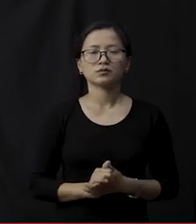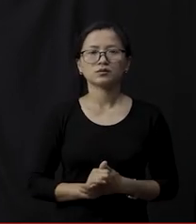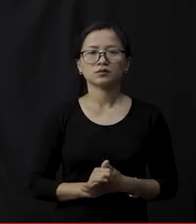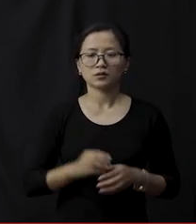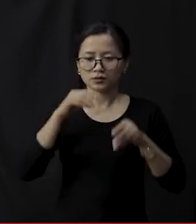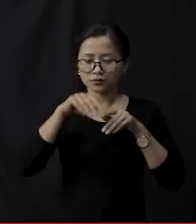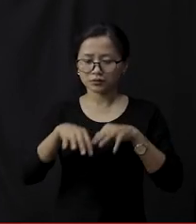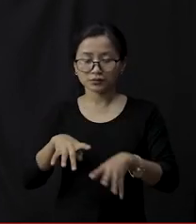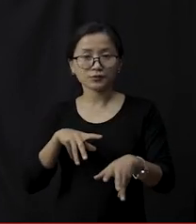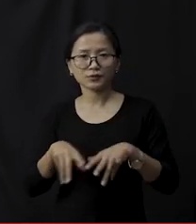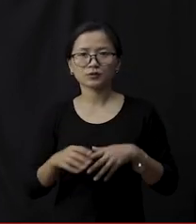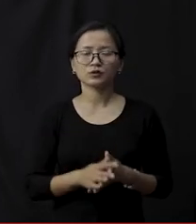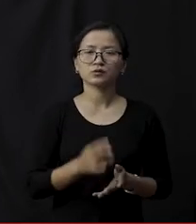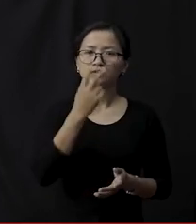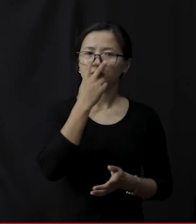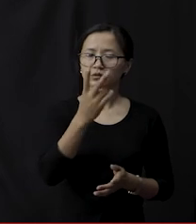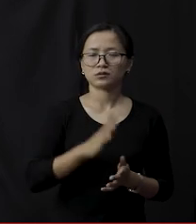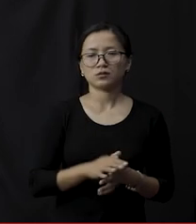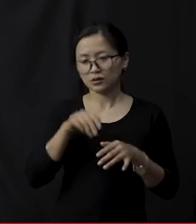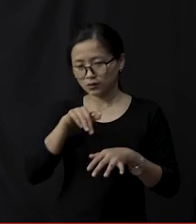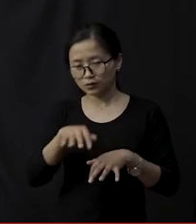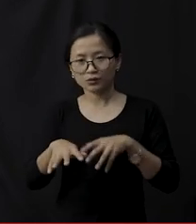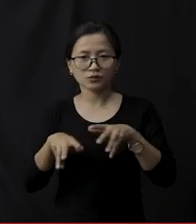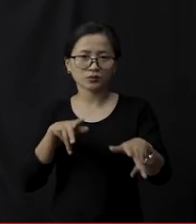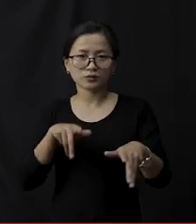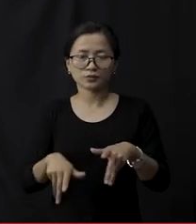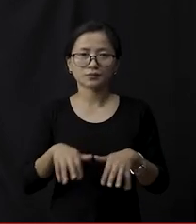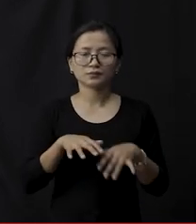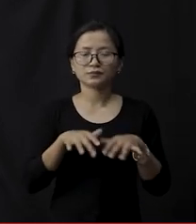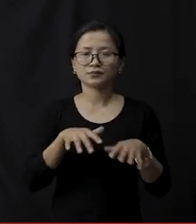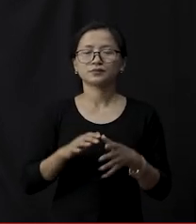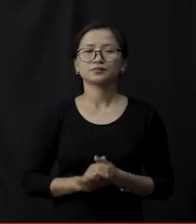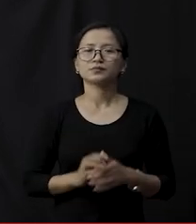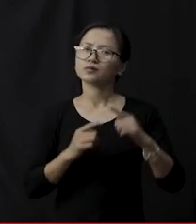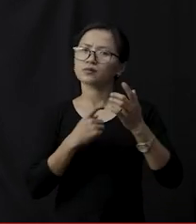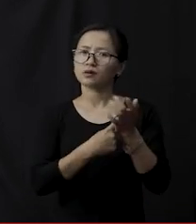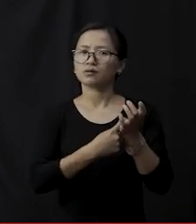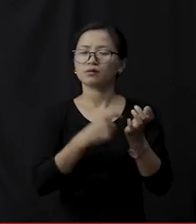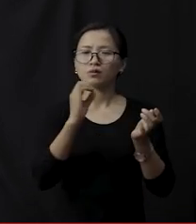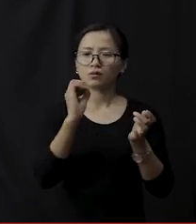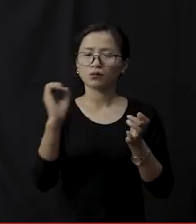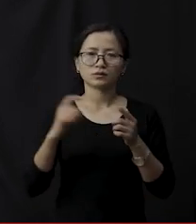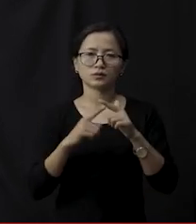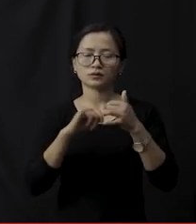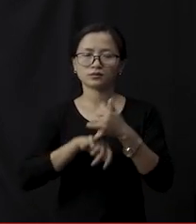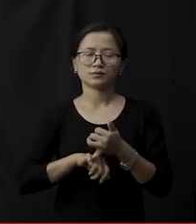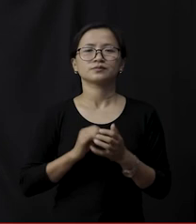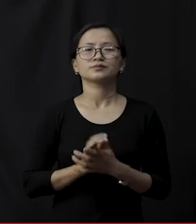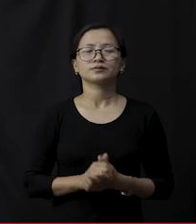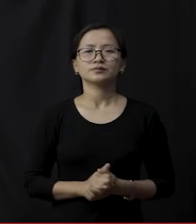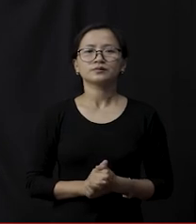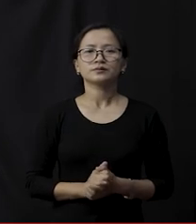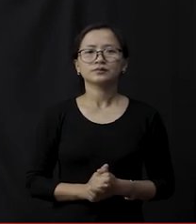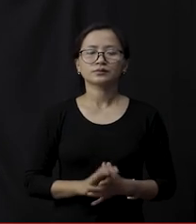the root part, we see roots. Okay? R-O-O-T-S, roots. Now,